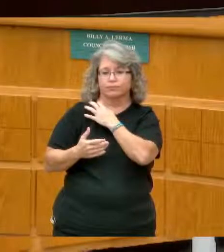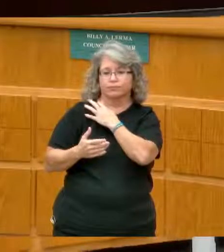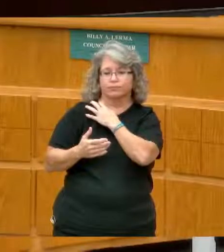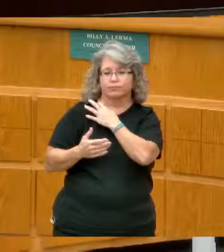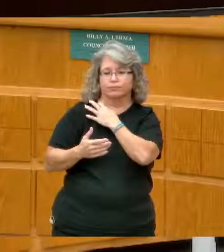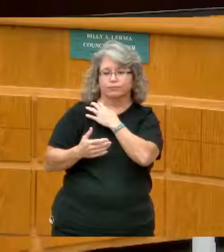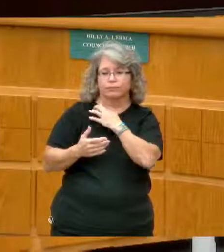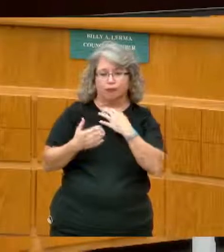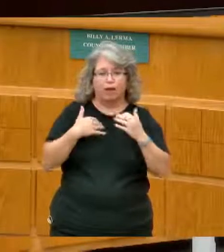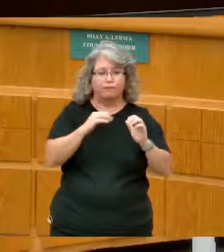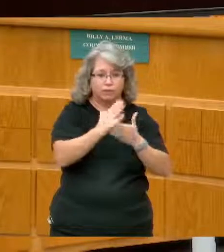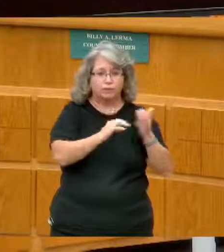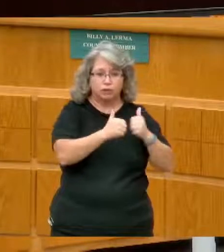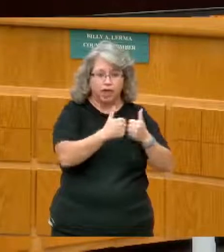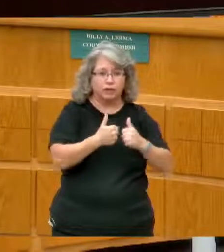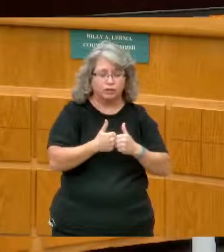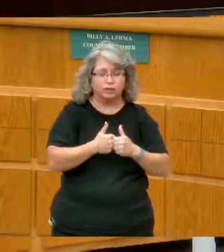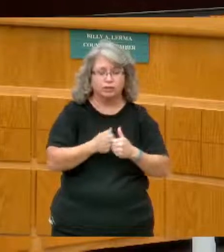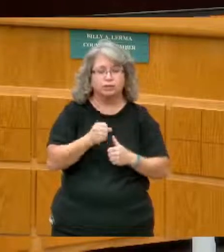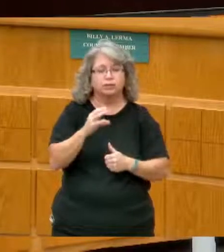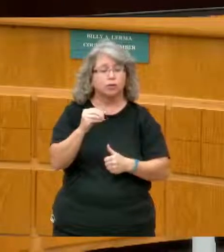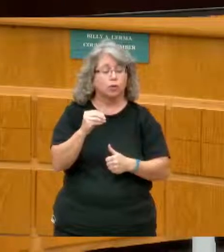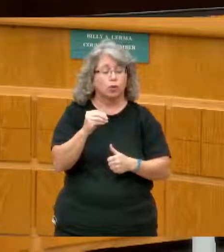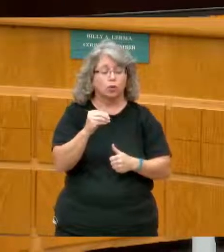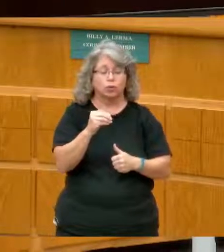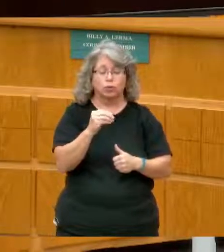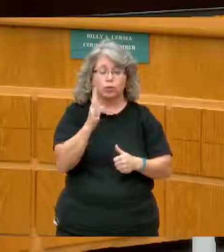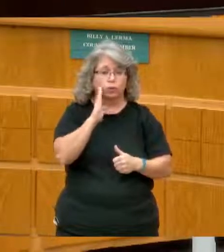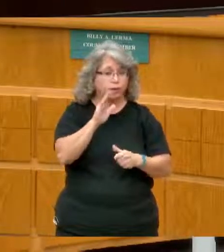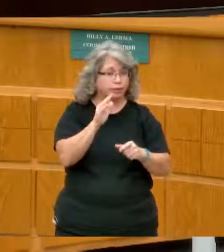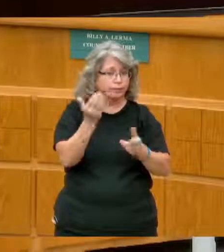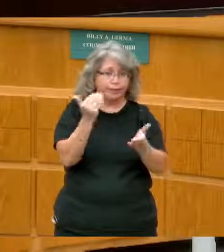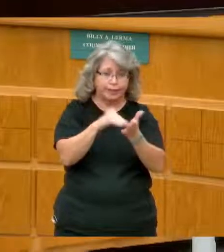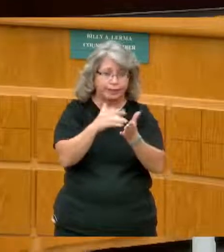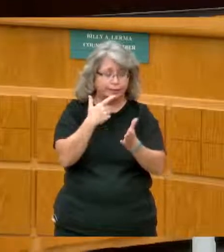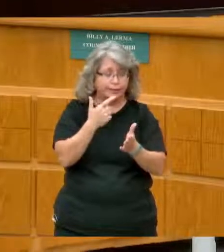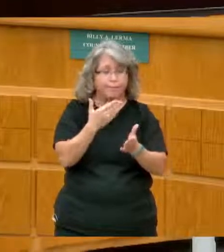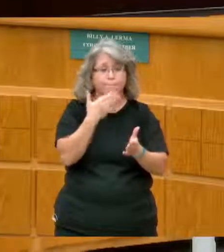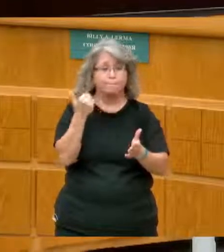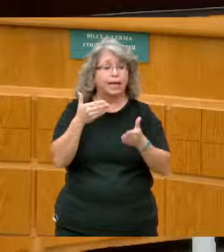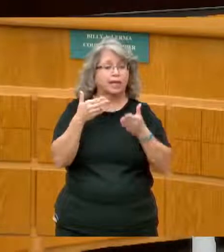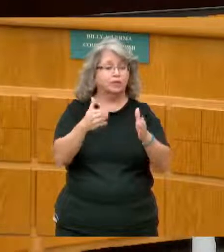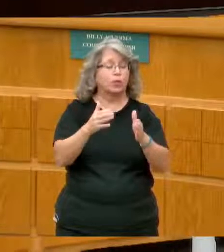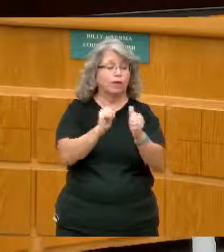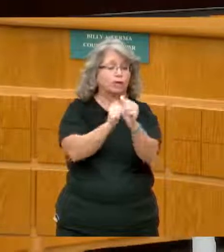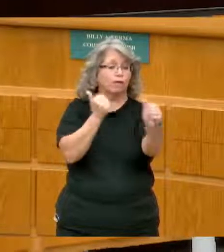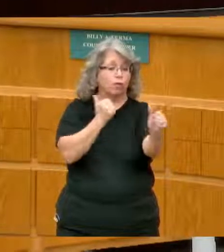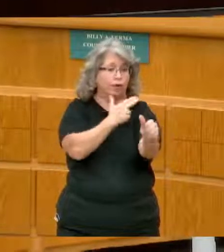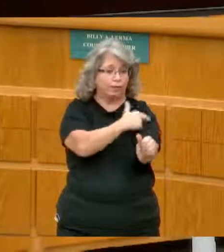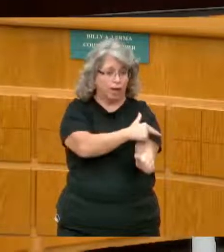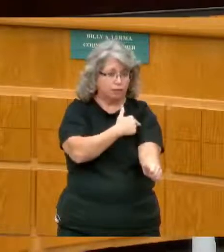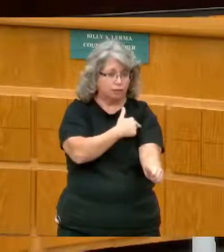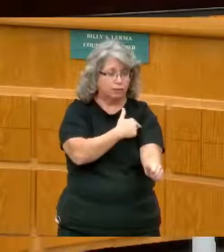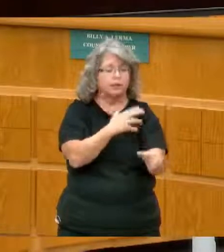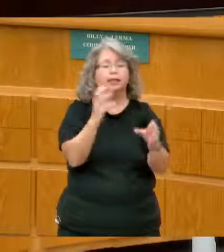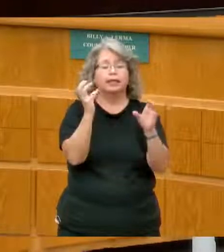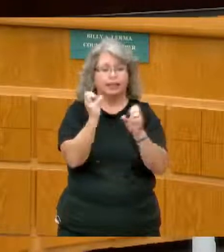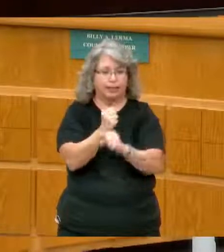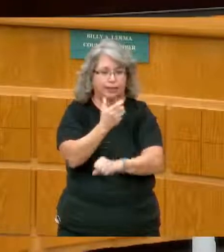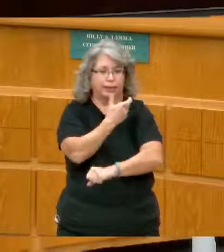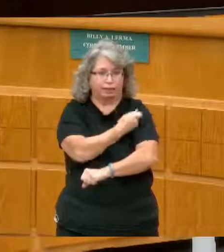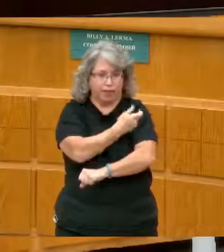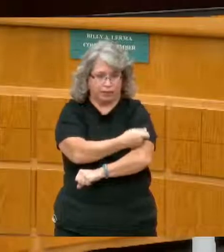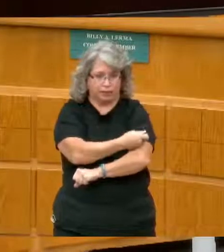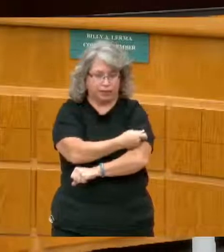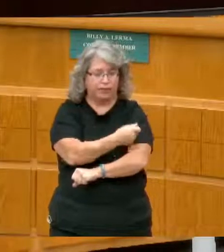said. The best way to stay out of the hospital is to get vaccinated, because we know vaccines work. They help prevent getting